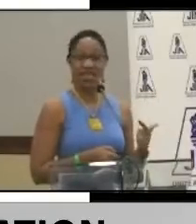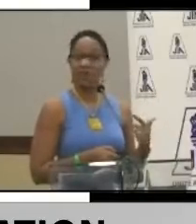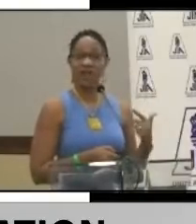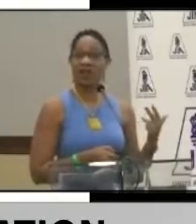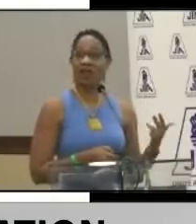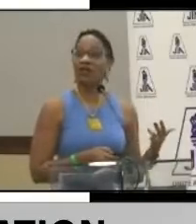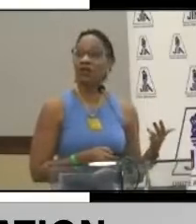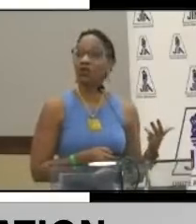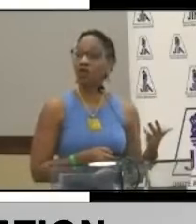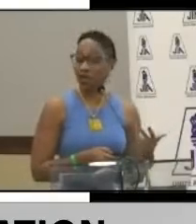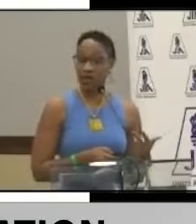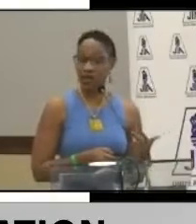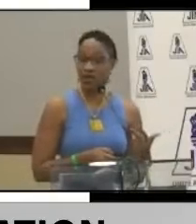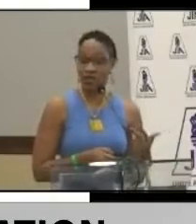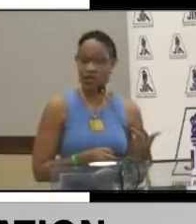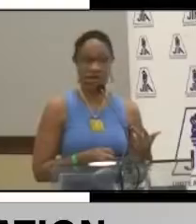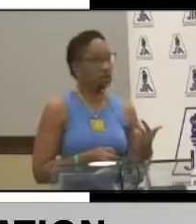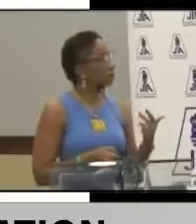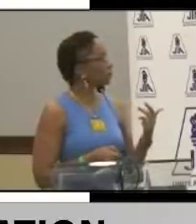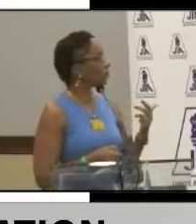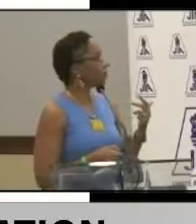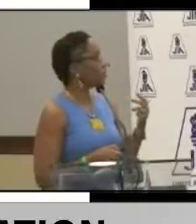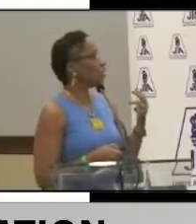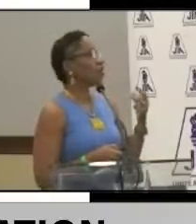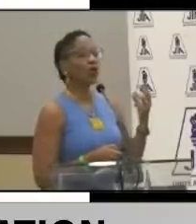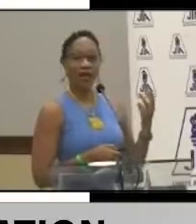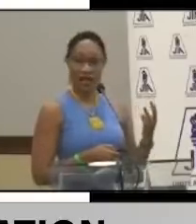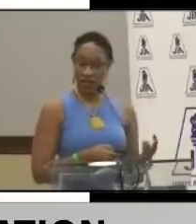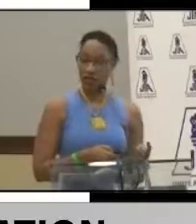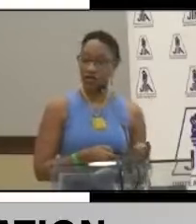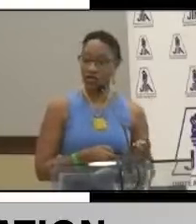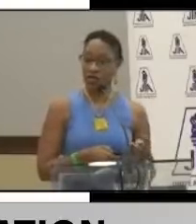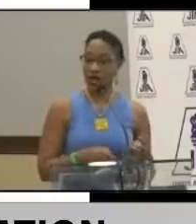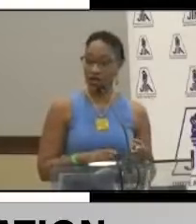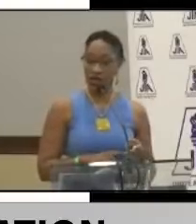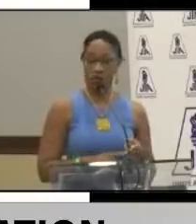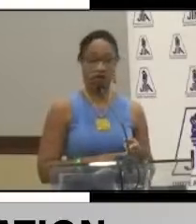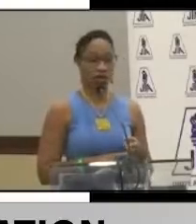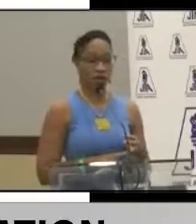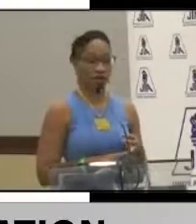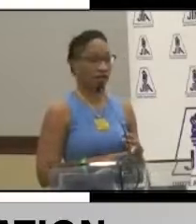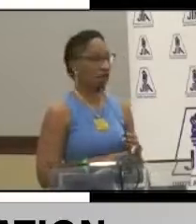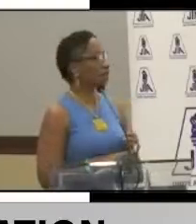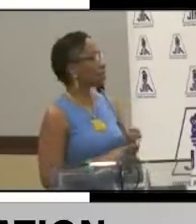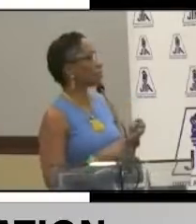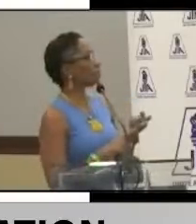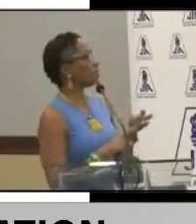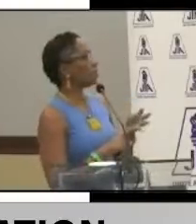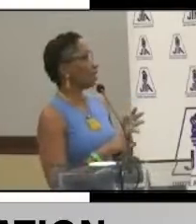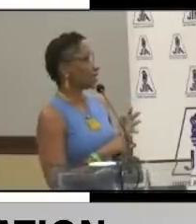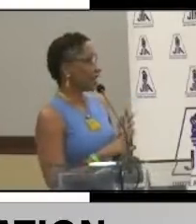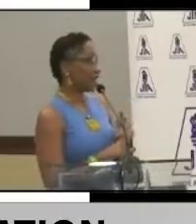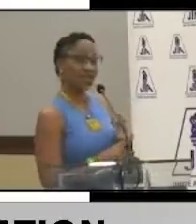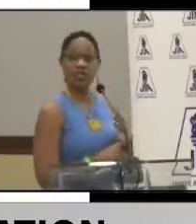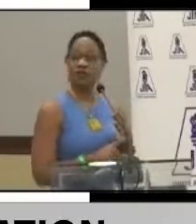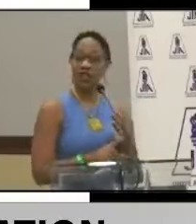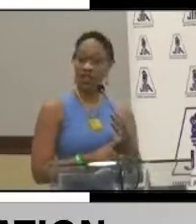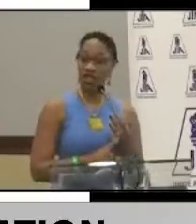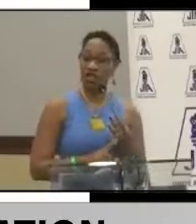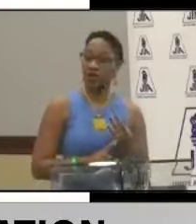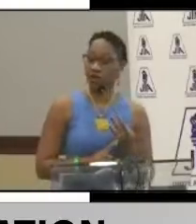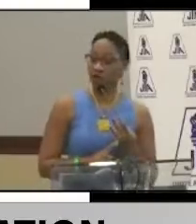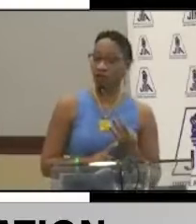well as other non-communicable diseases. They're more likely to display antisocial behaviors. They're less likely to be